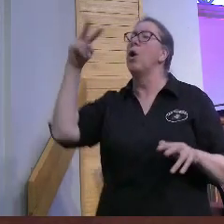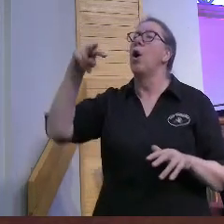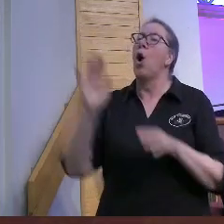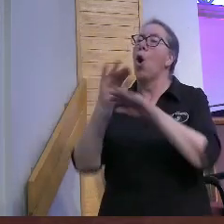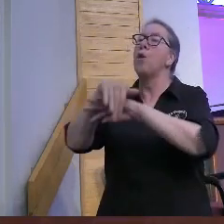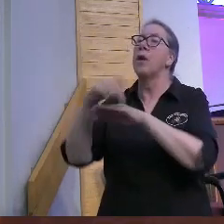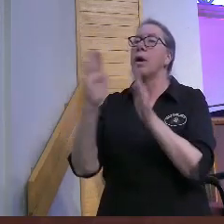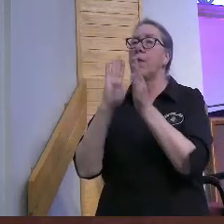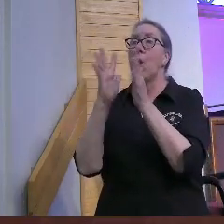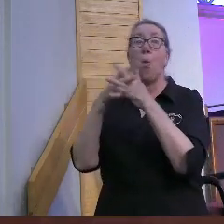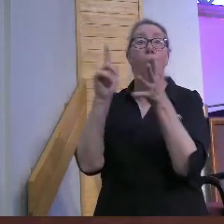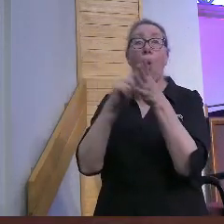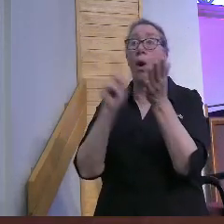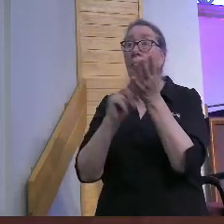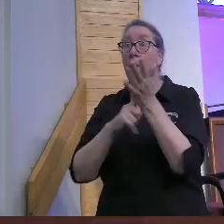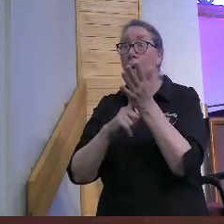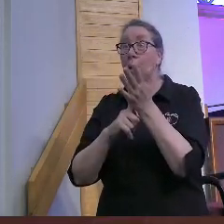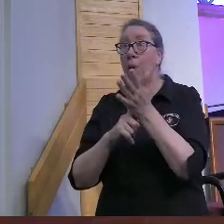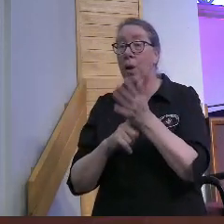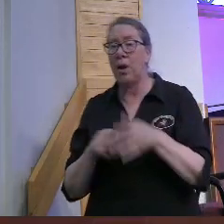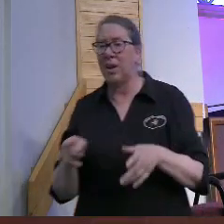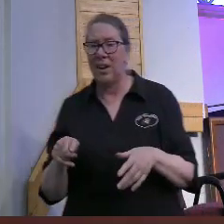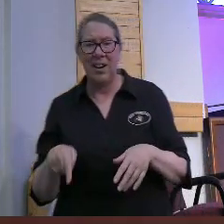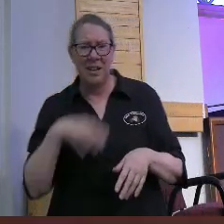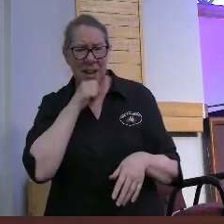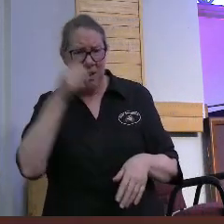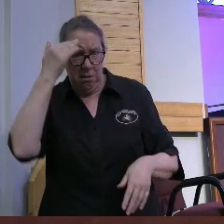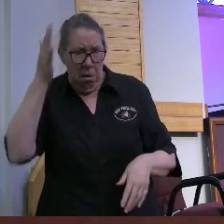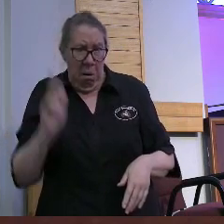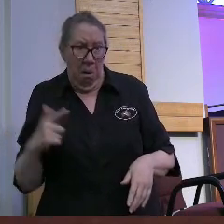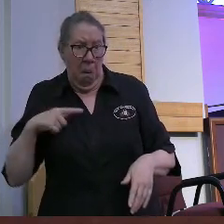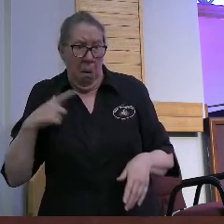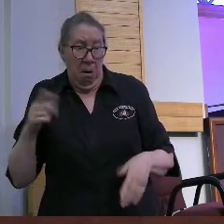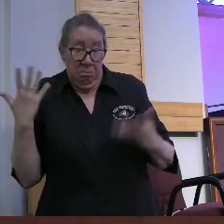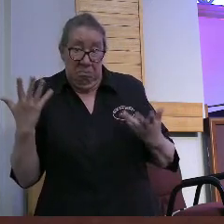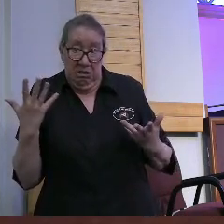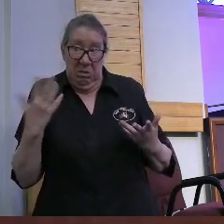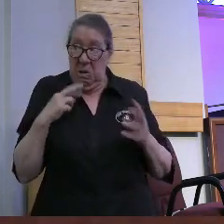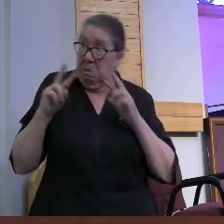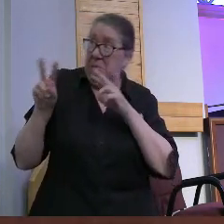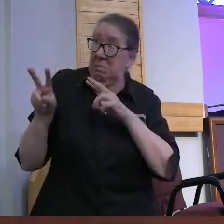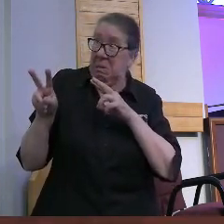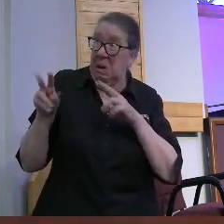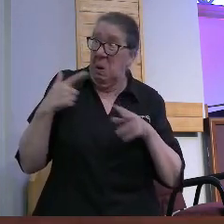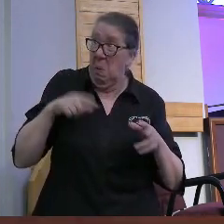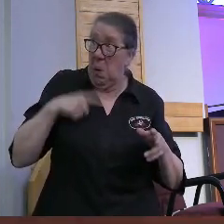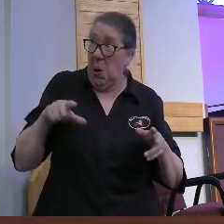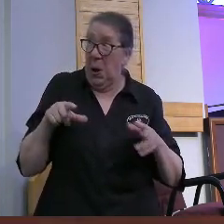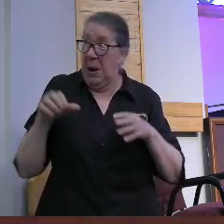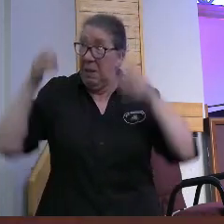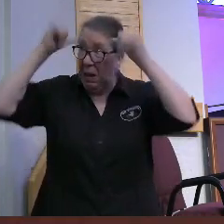wall? No, said the worried man. I don't know. Don't know, John. Why is the cow looking over the